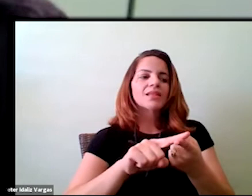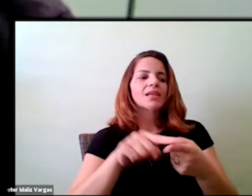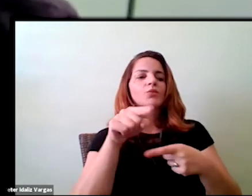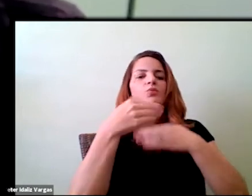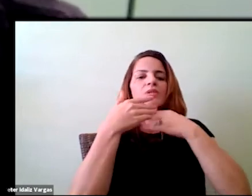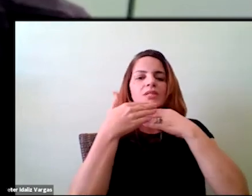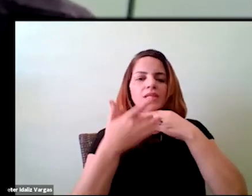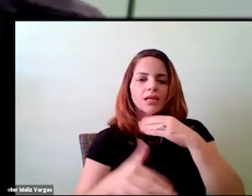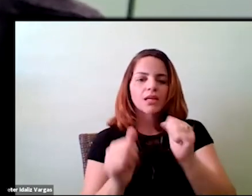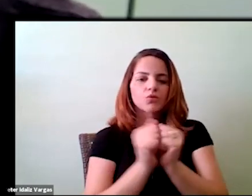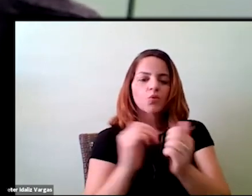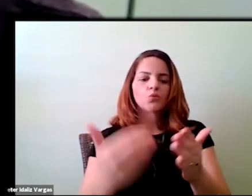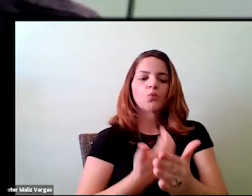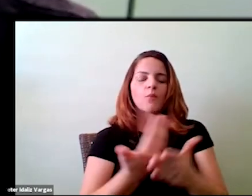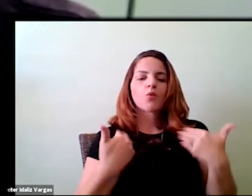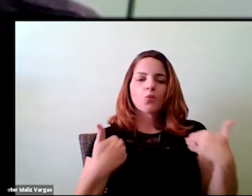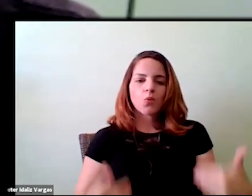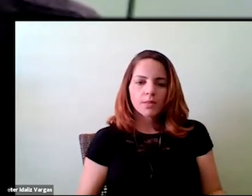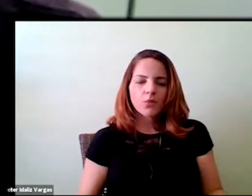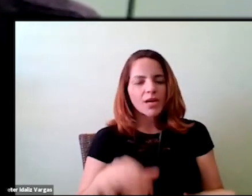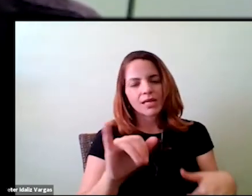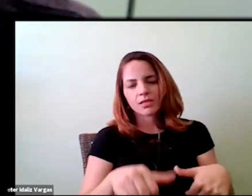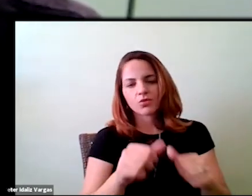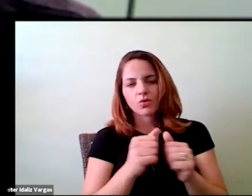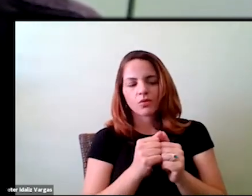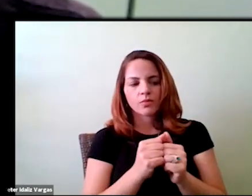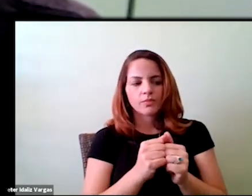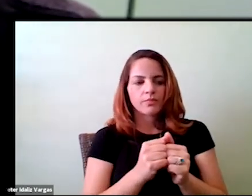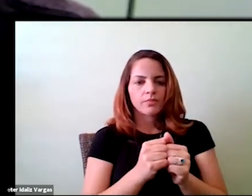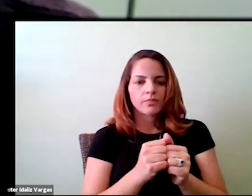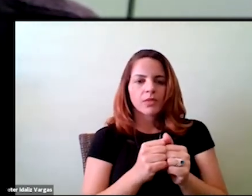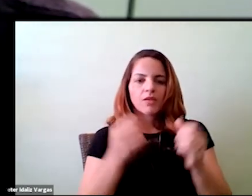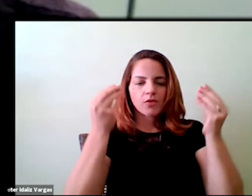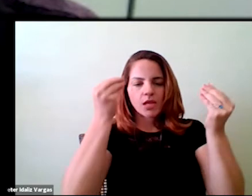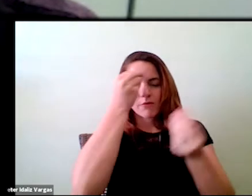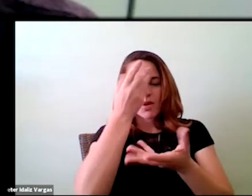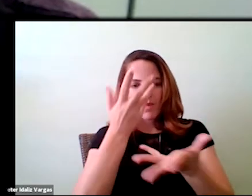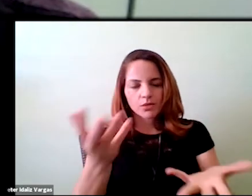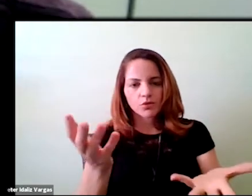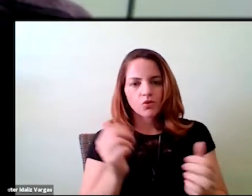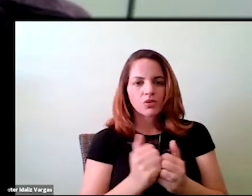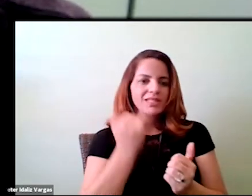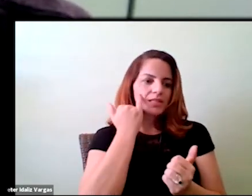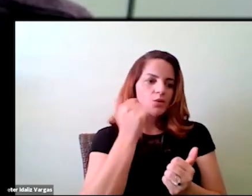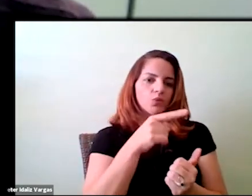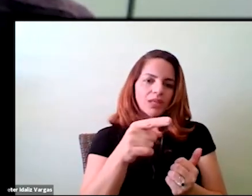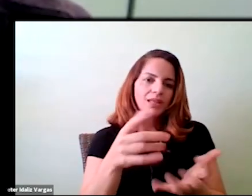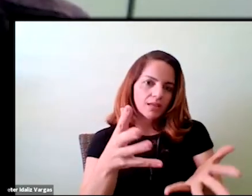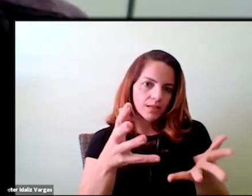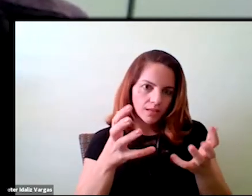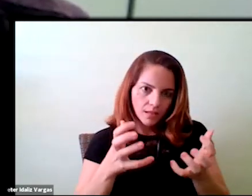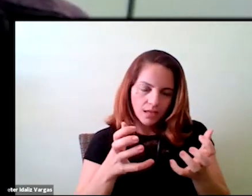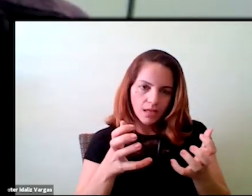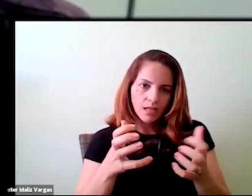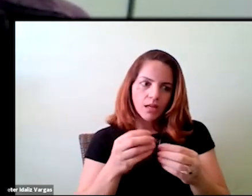recommendations for books, if there's something that you think you'd like to see in our shelves, it can be a book, it can be a magazine, it can